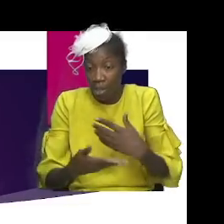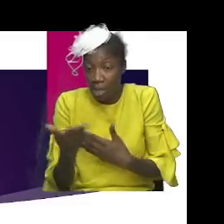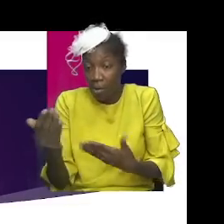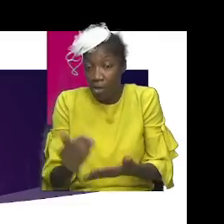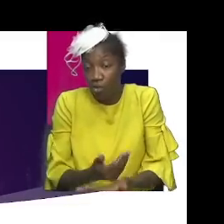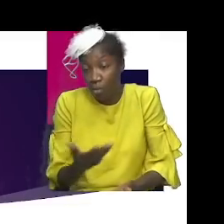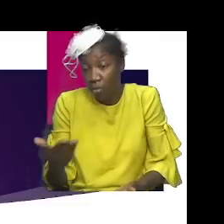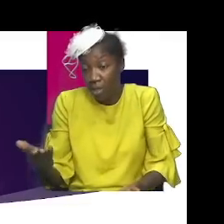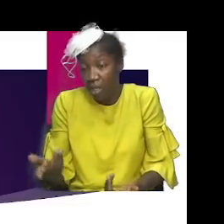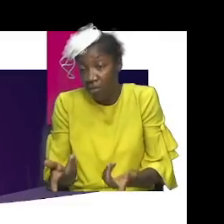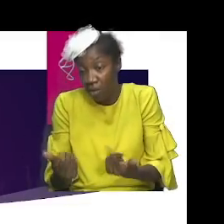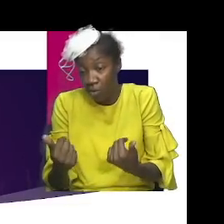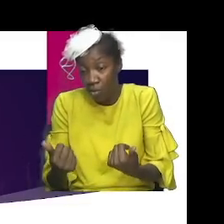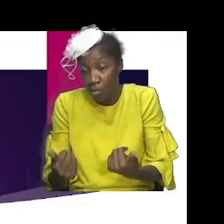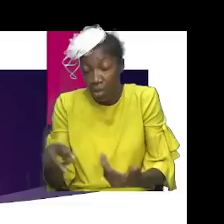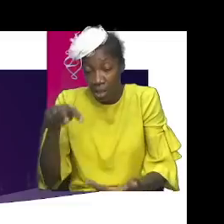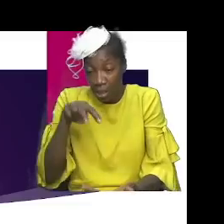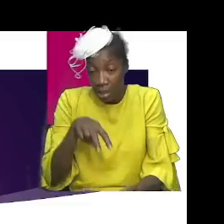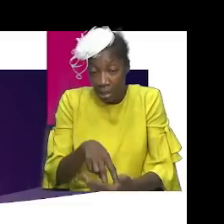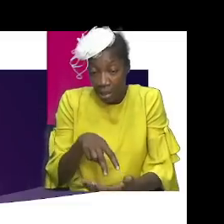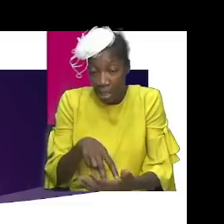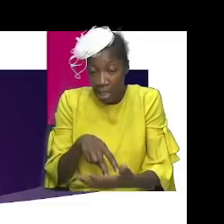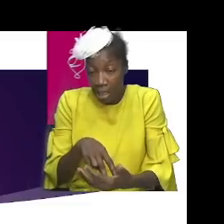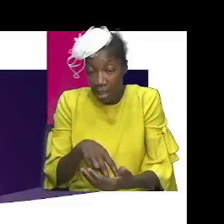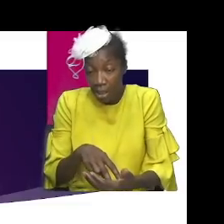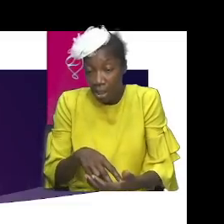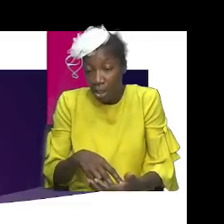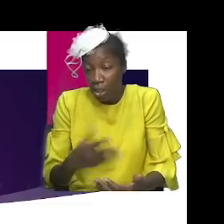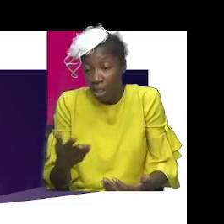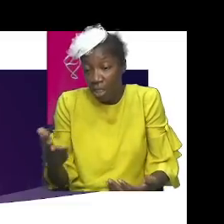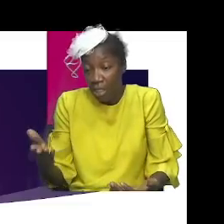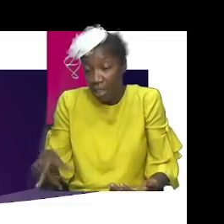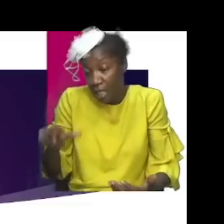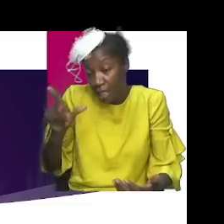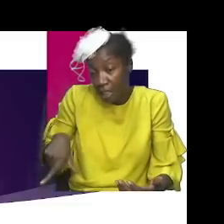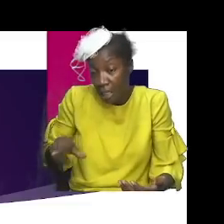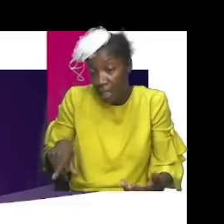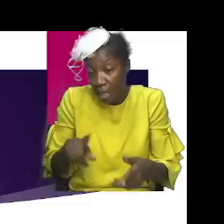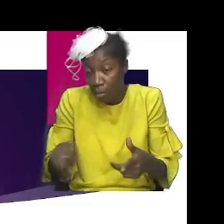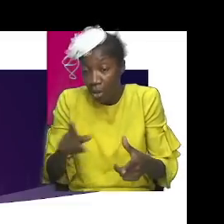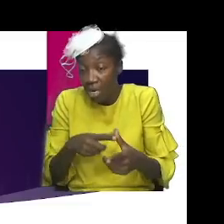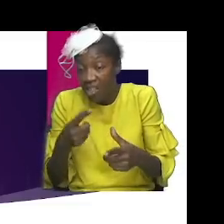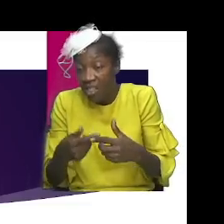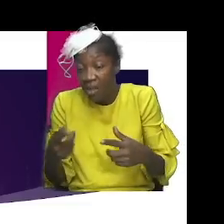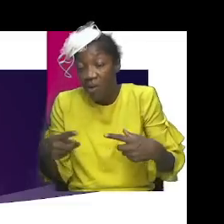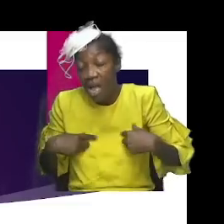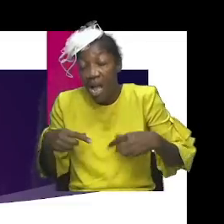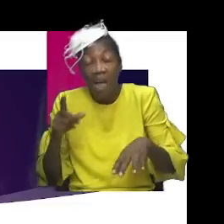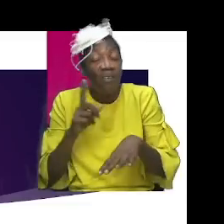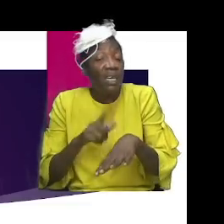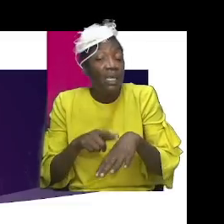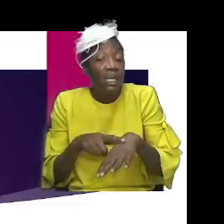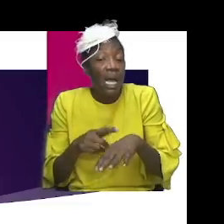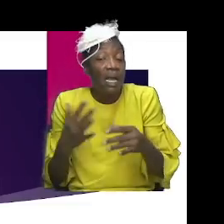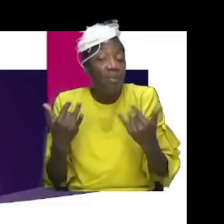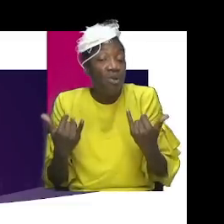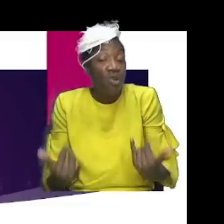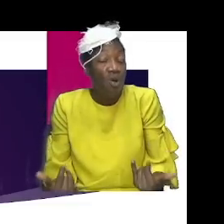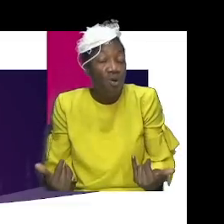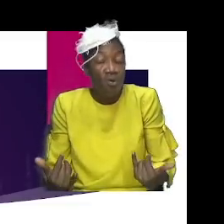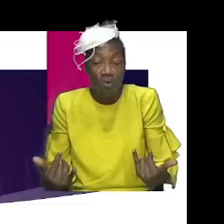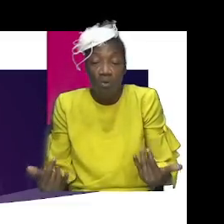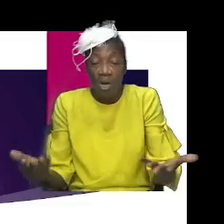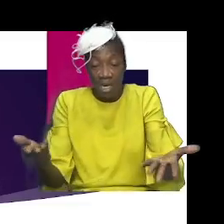will come, and we're going to have to stand up to those consequences later on. But then we have an opportunity right here and